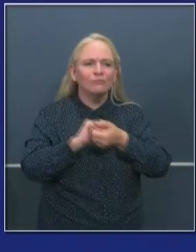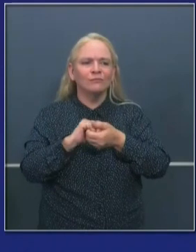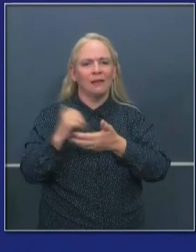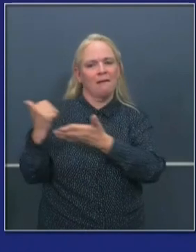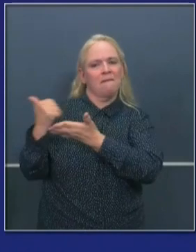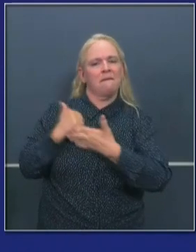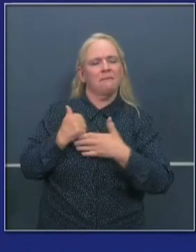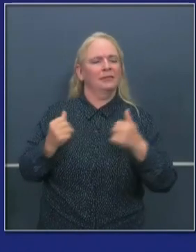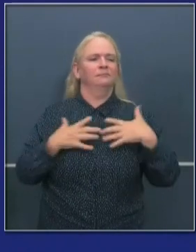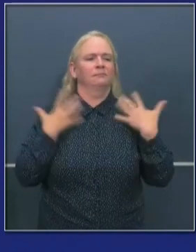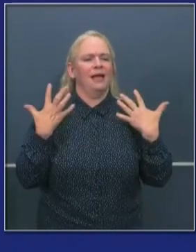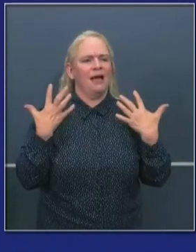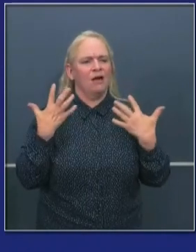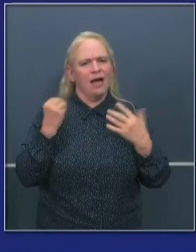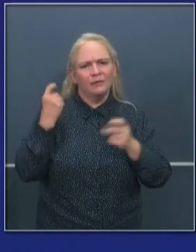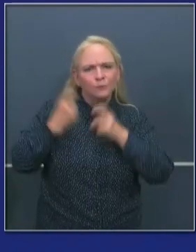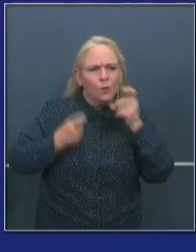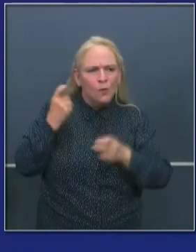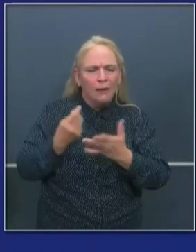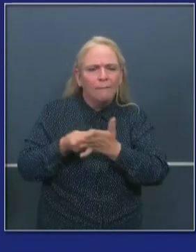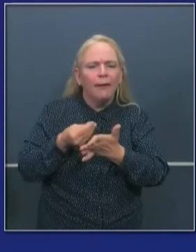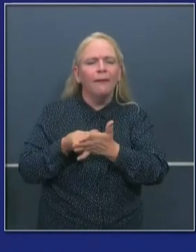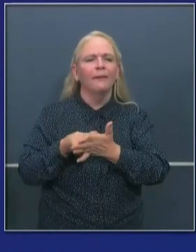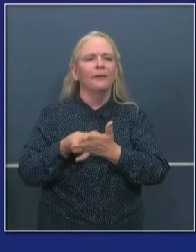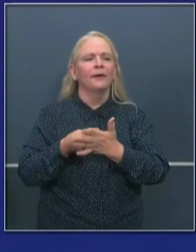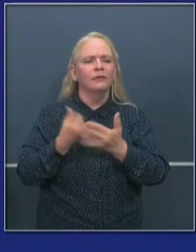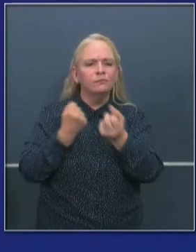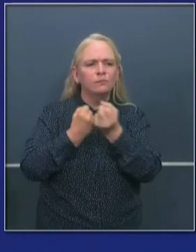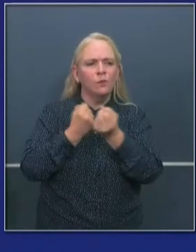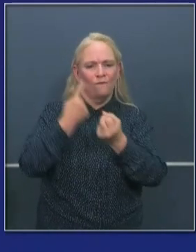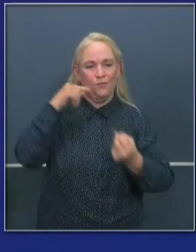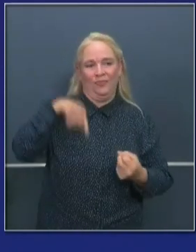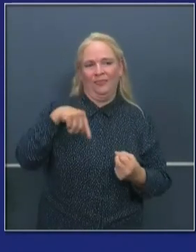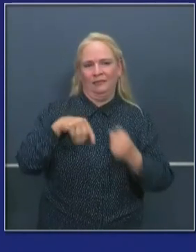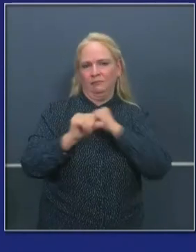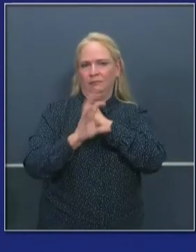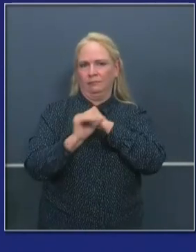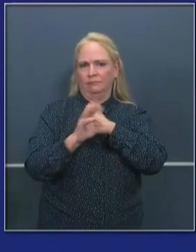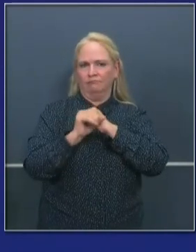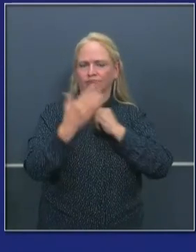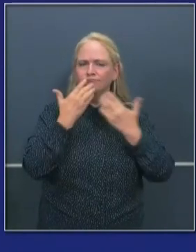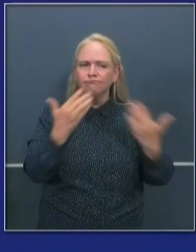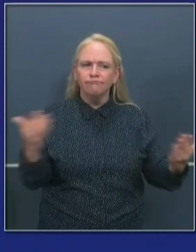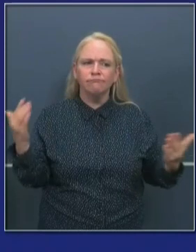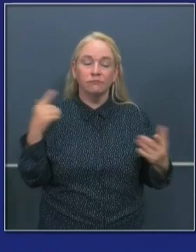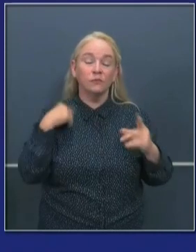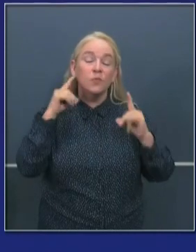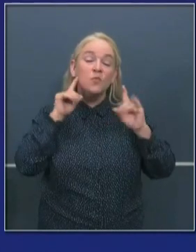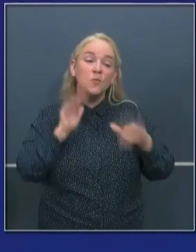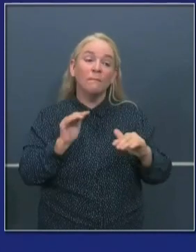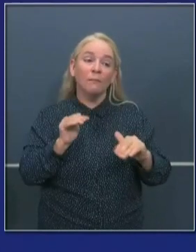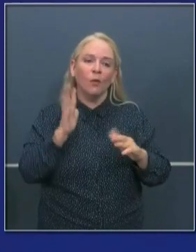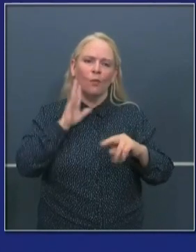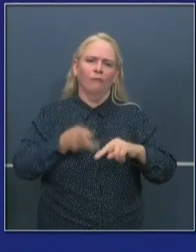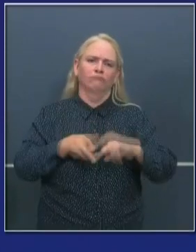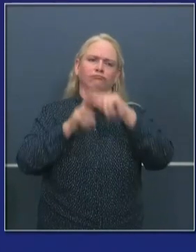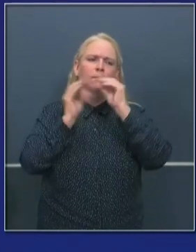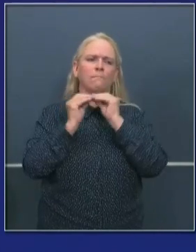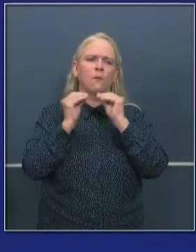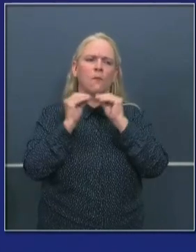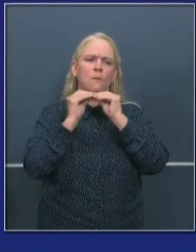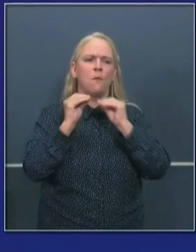for writing the checks and getting the in-kind contributions. We hope to grow this campaign. We hope to make it even